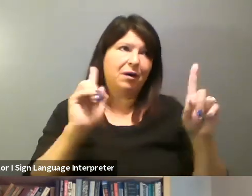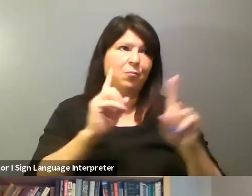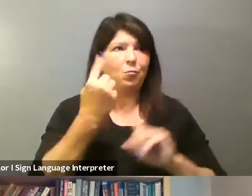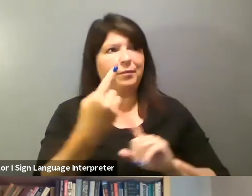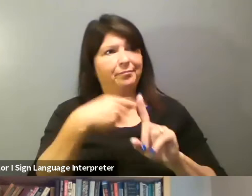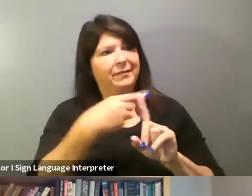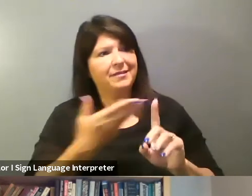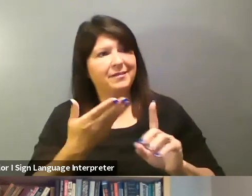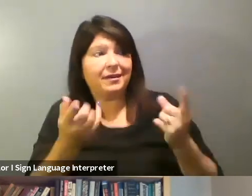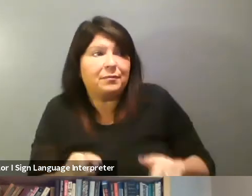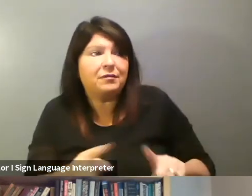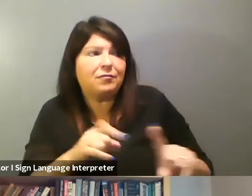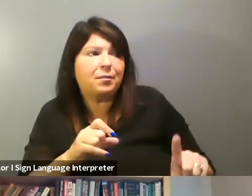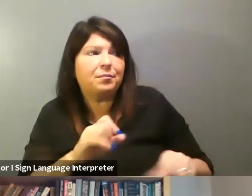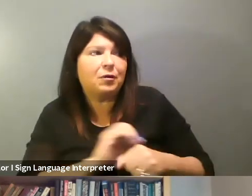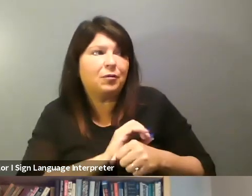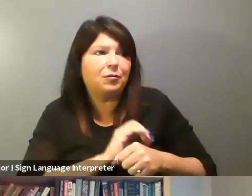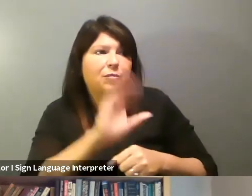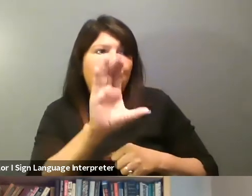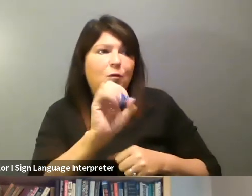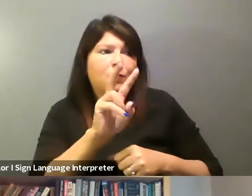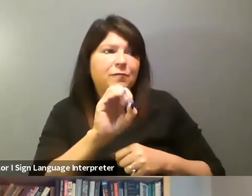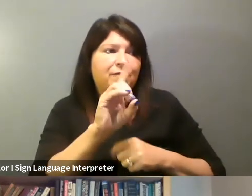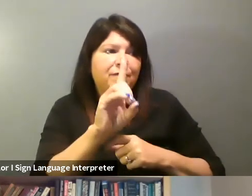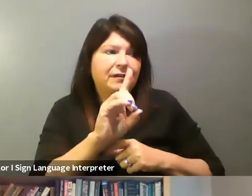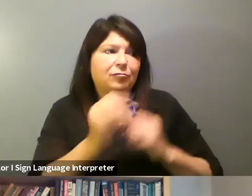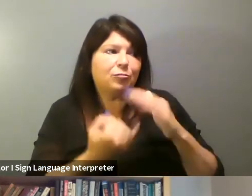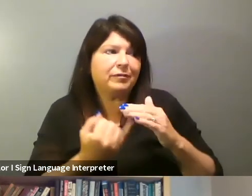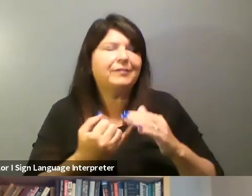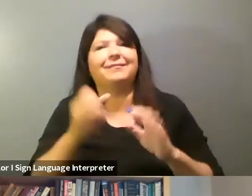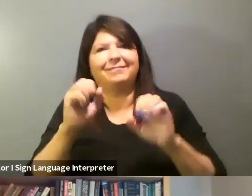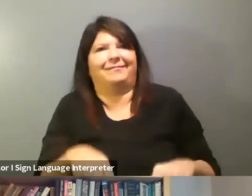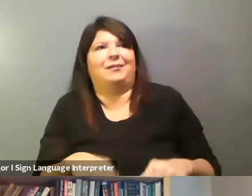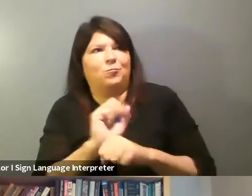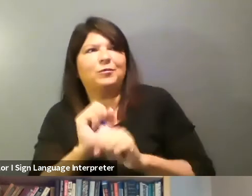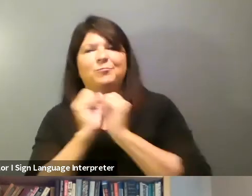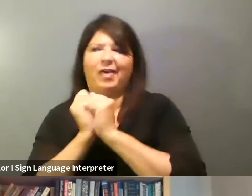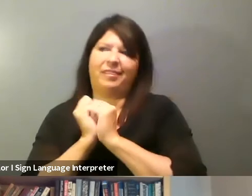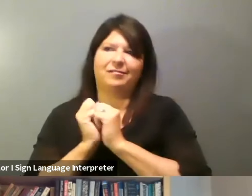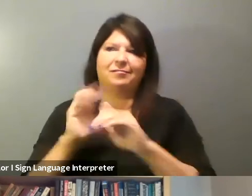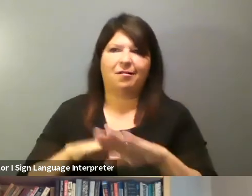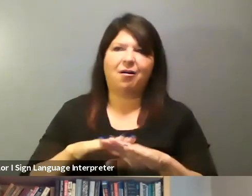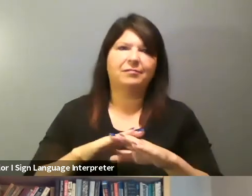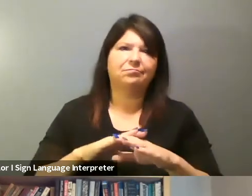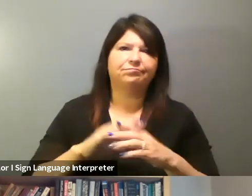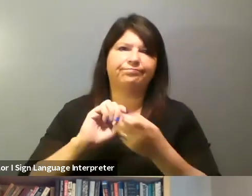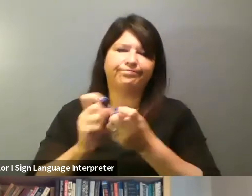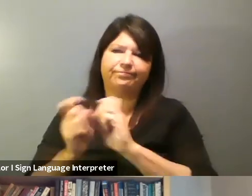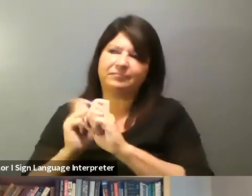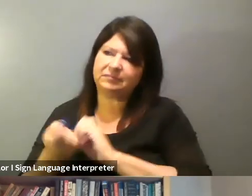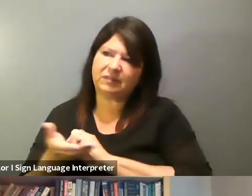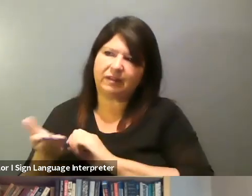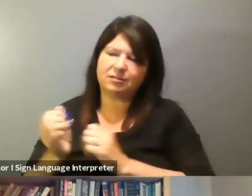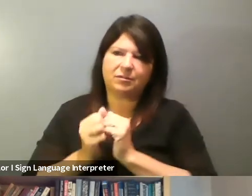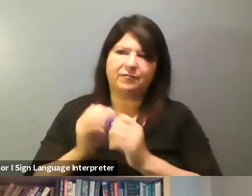to, work together on that. And I'm working on some other